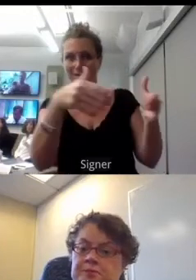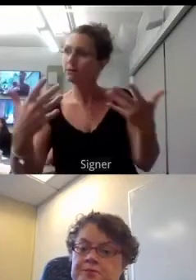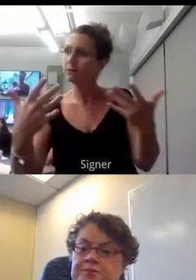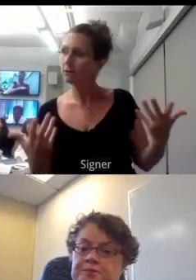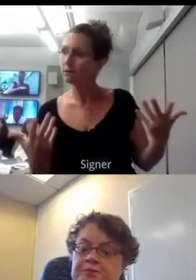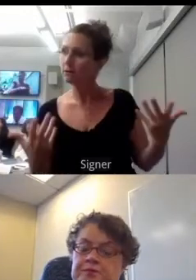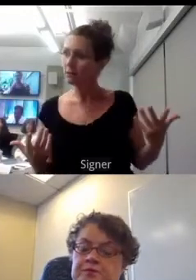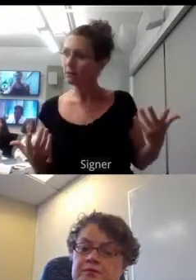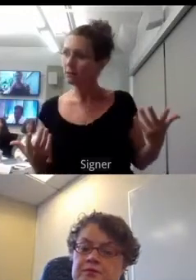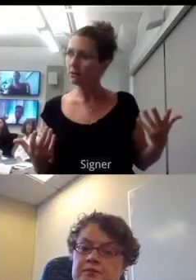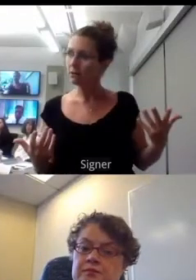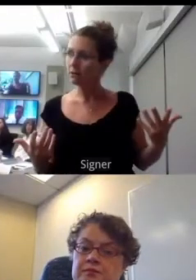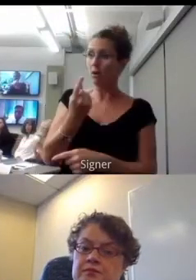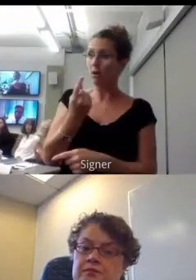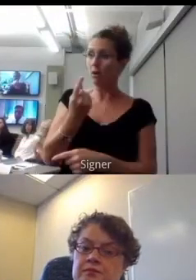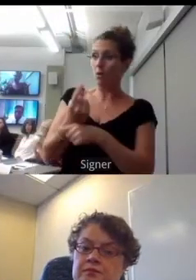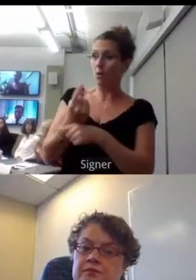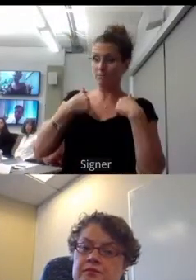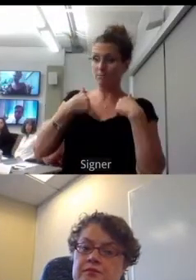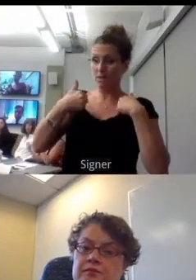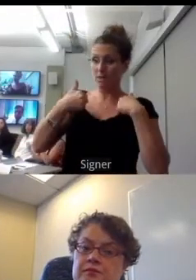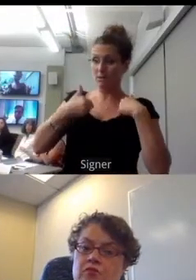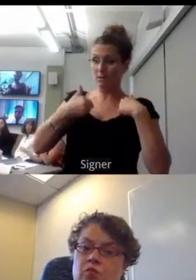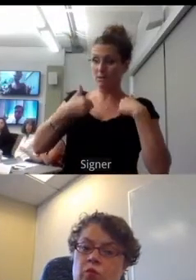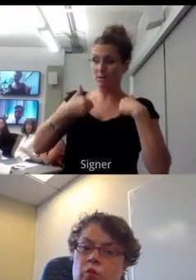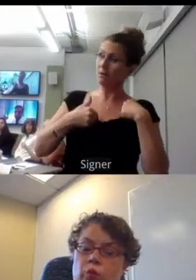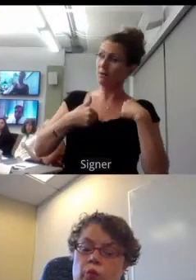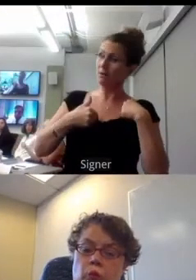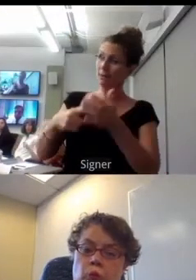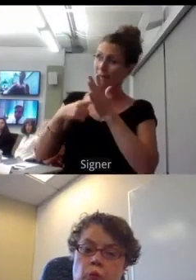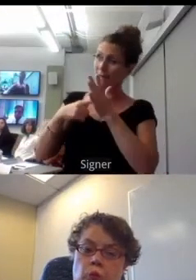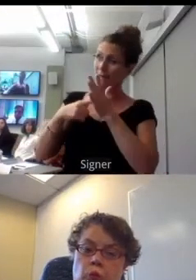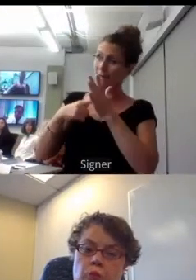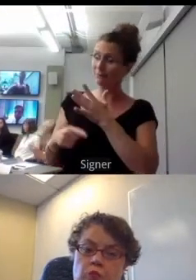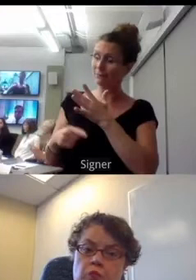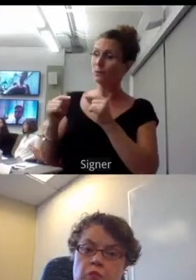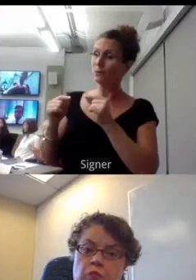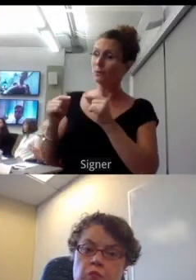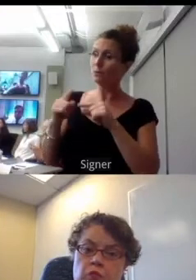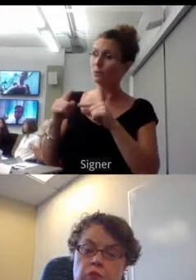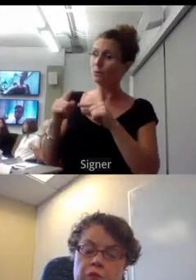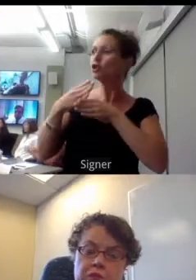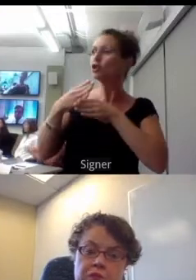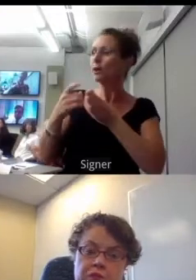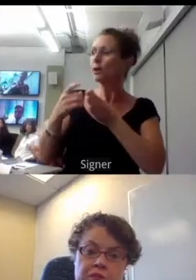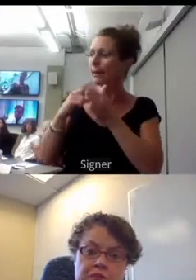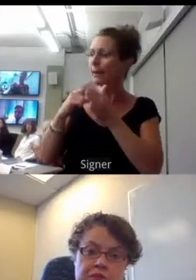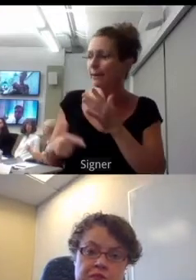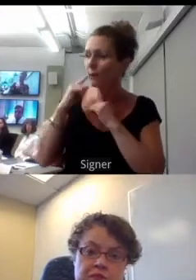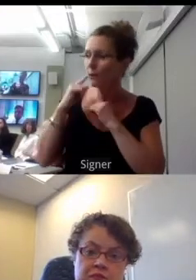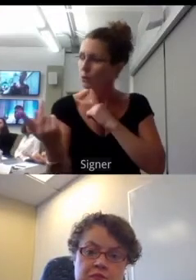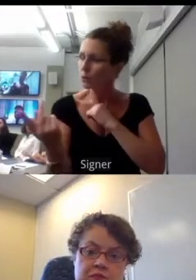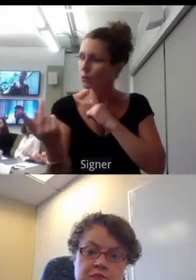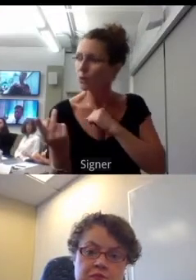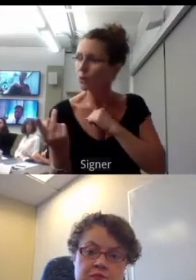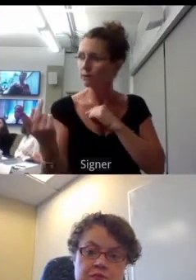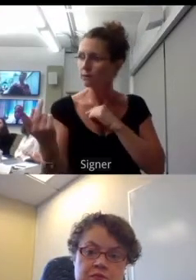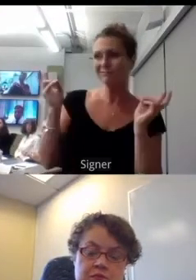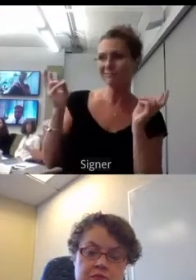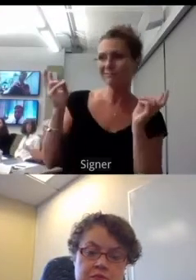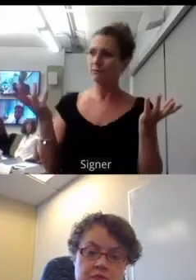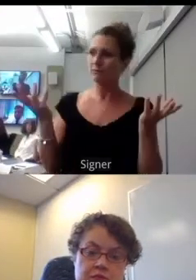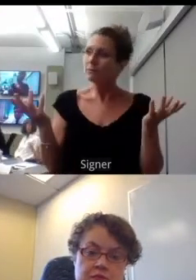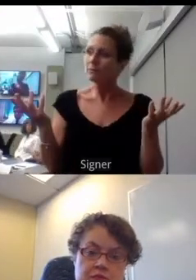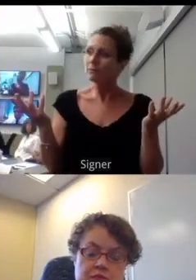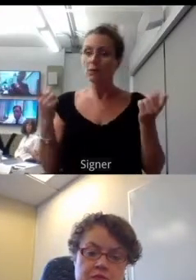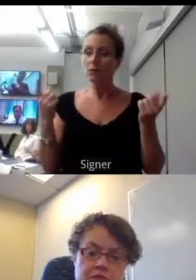it's a shared mandate between the two of us. And I would do something at the civil service level as well for deputy ministers. Performance contrast